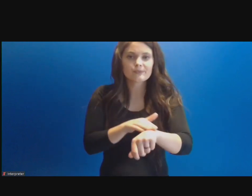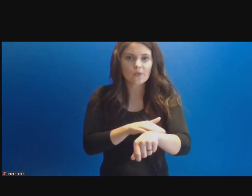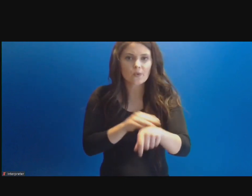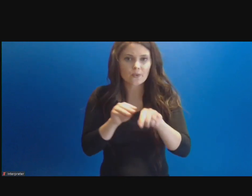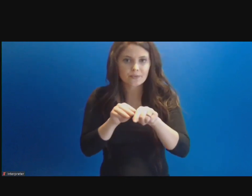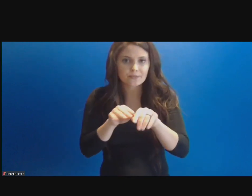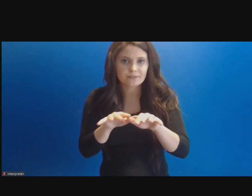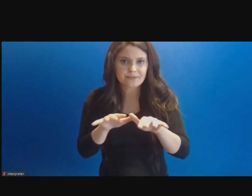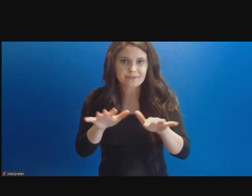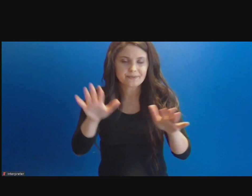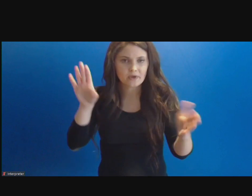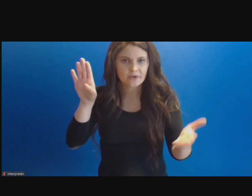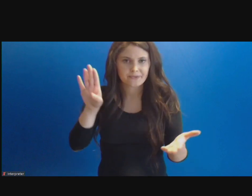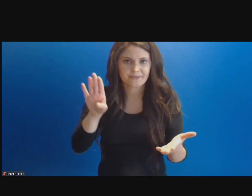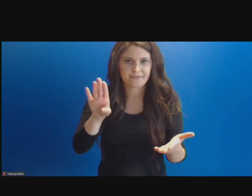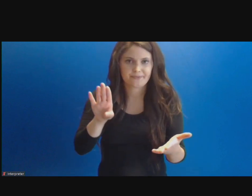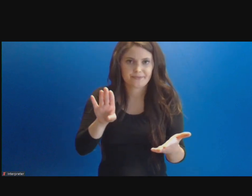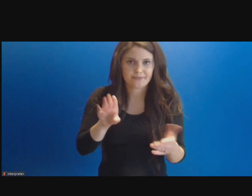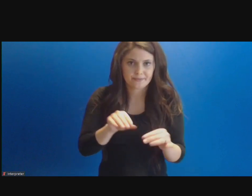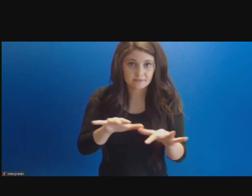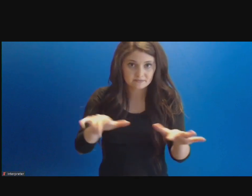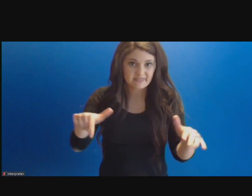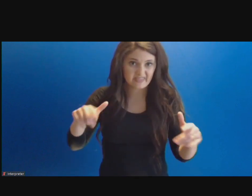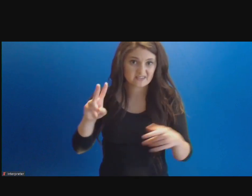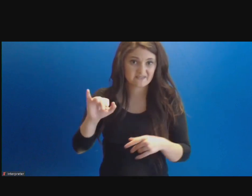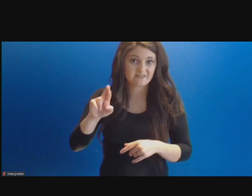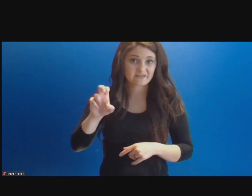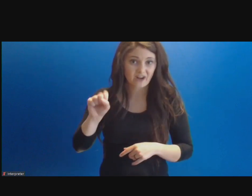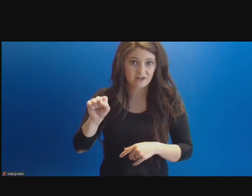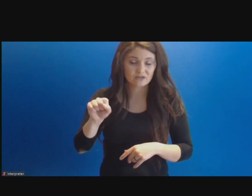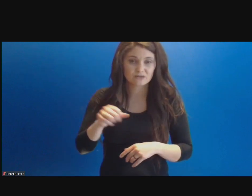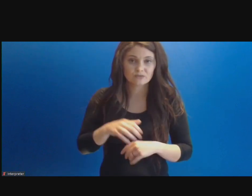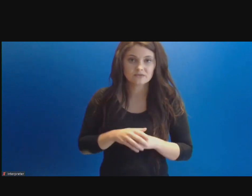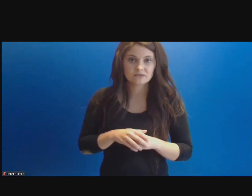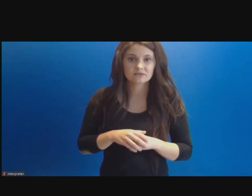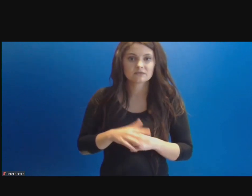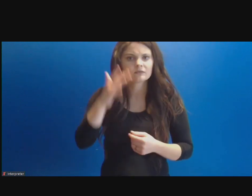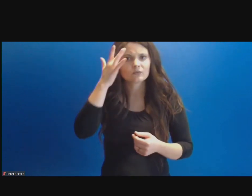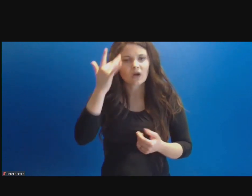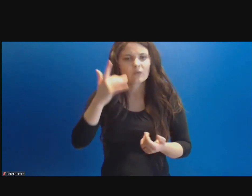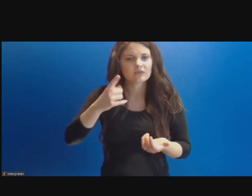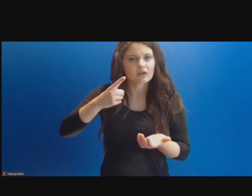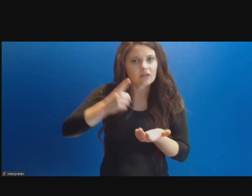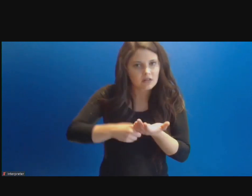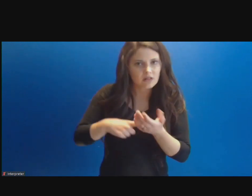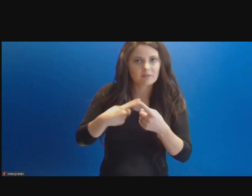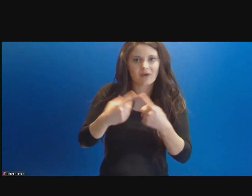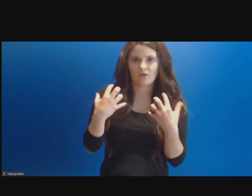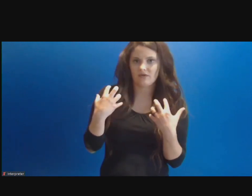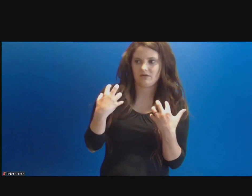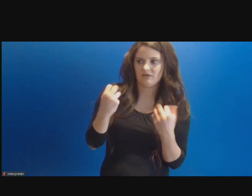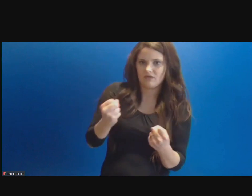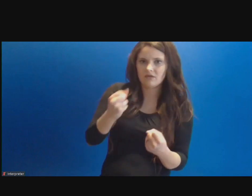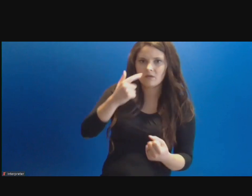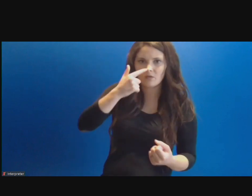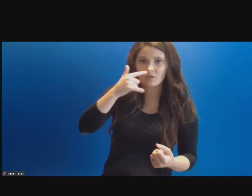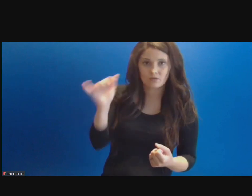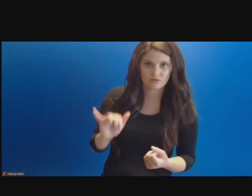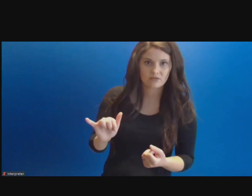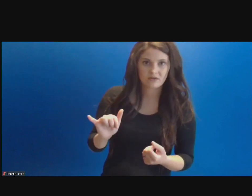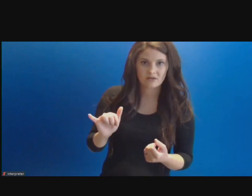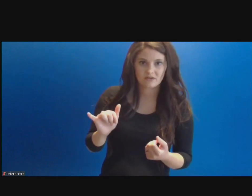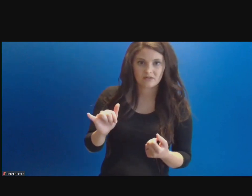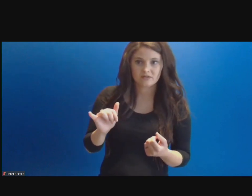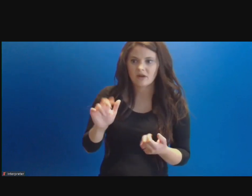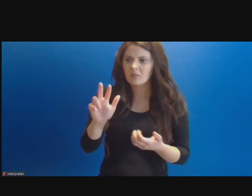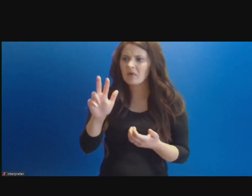spread of this virus so we can begin to talk about recovery. So we're just 3 weeks and a day